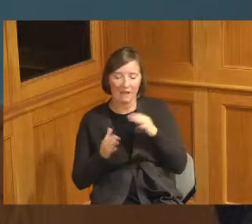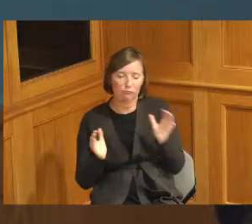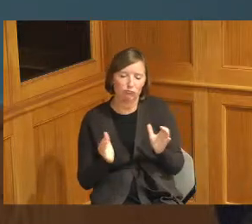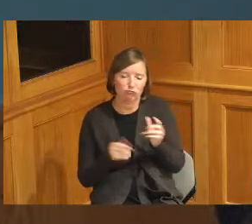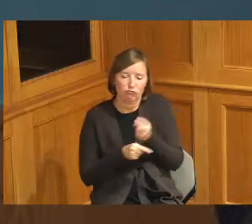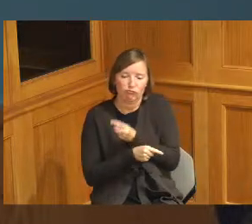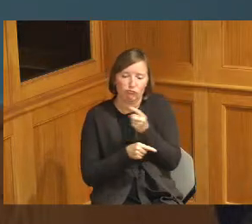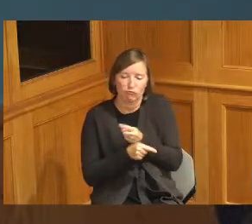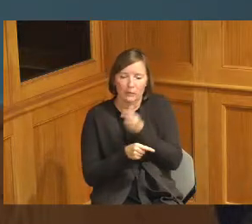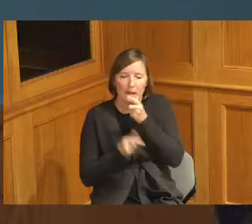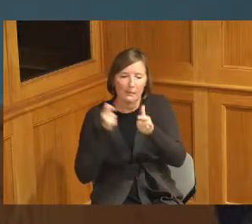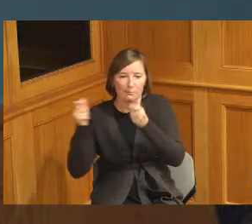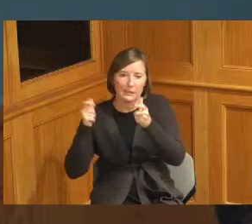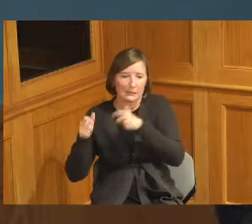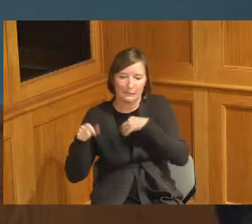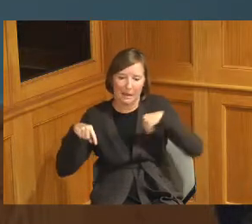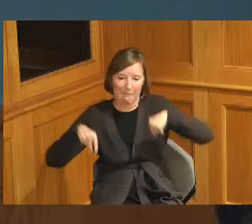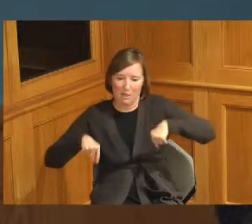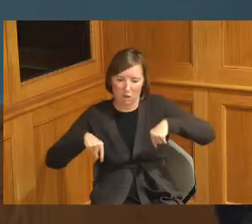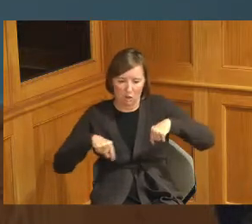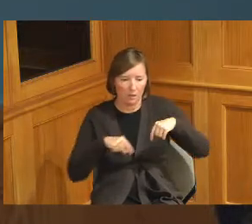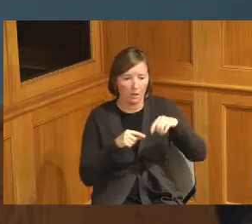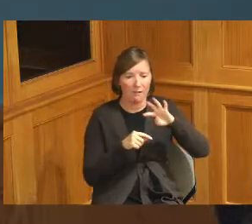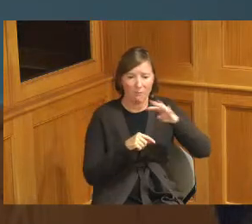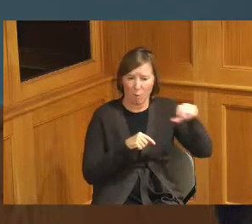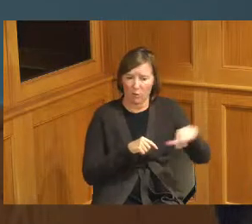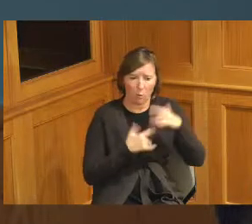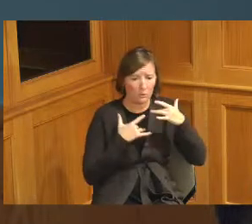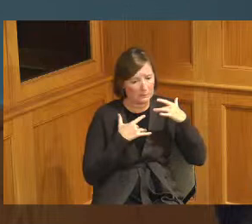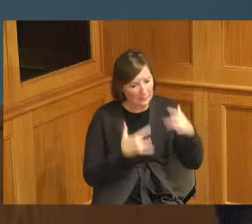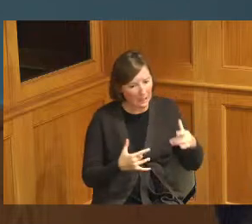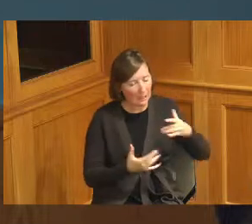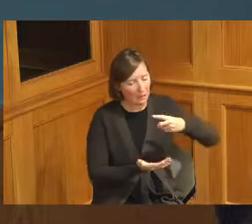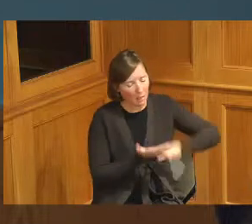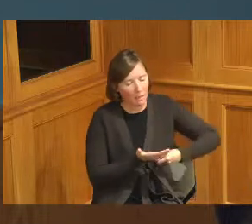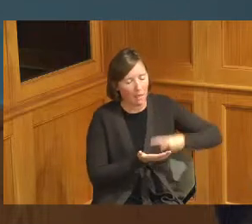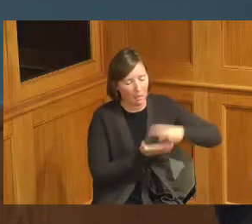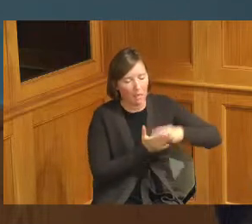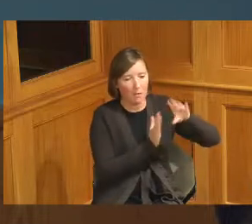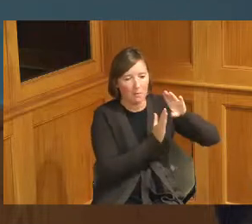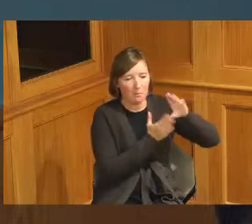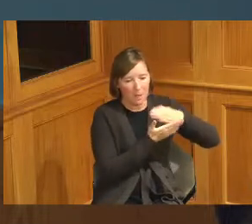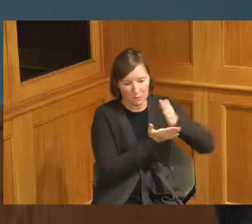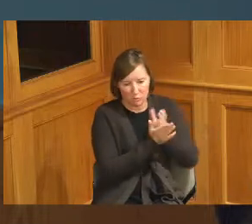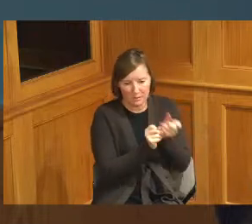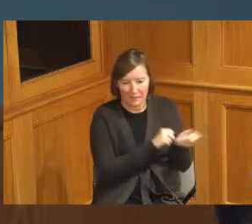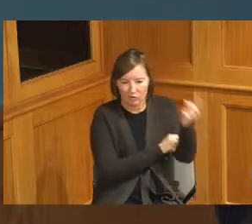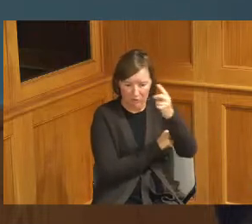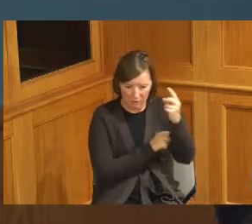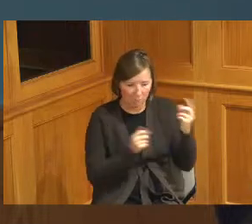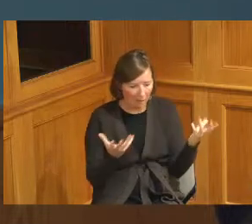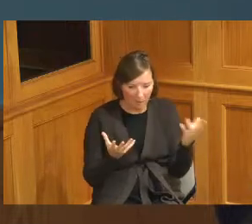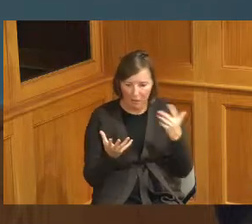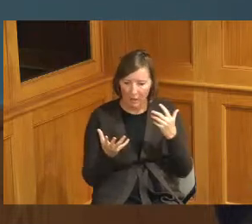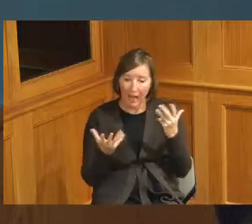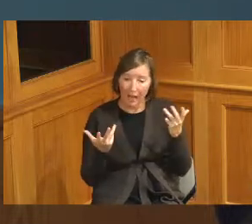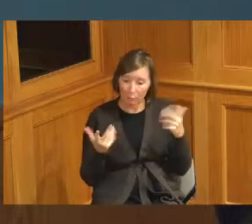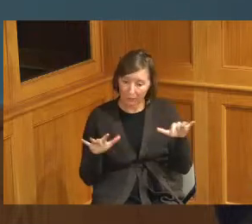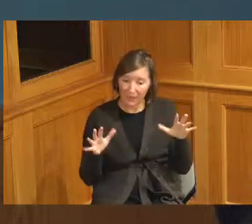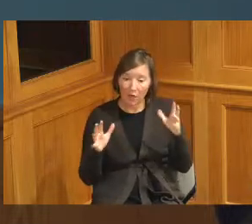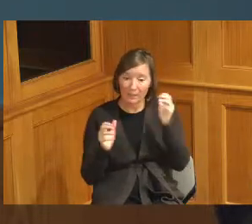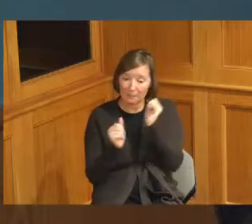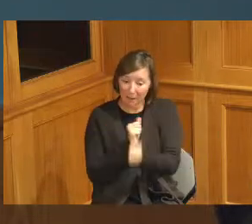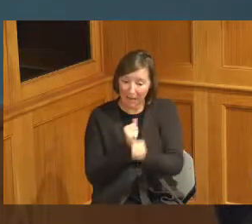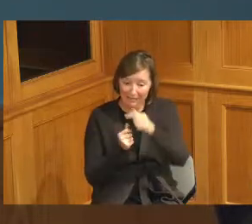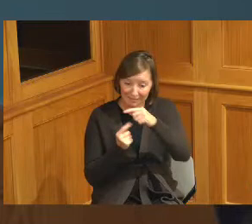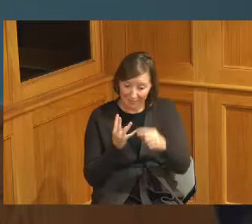now all fourth quarter is about budgeting for next year. So I had already asked, when we pass this stuff, when we bring it in, I'd